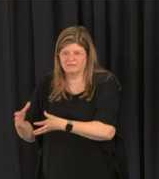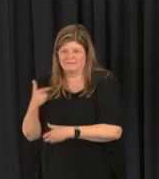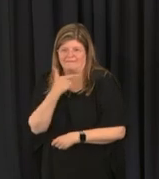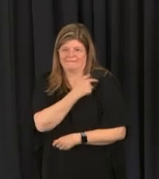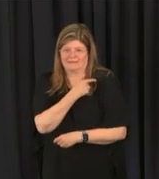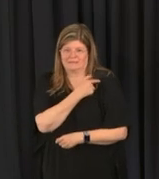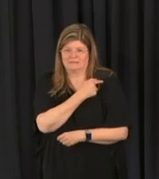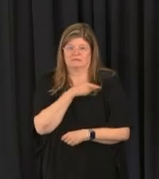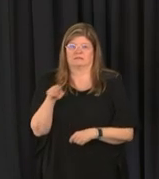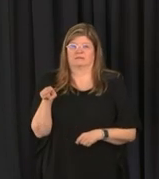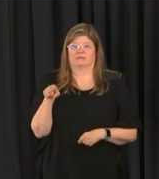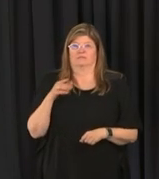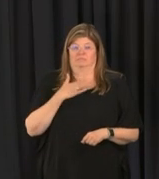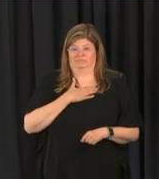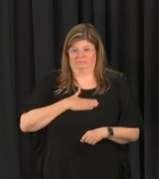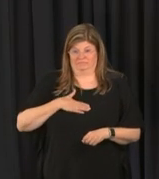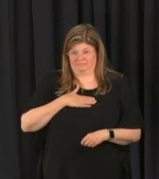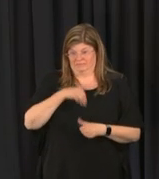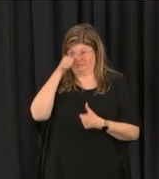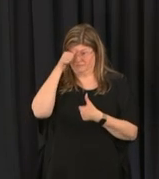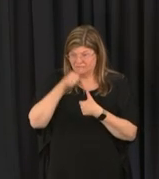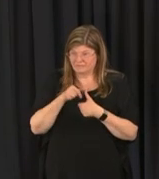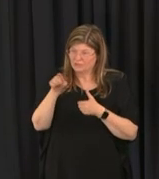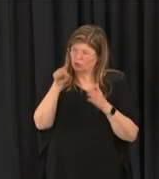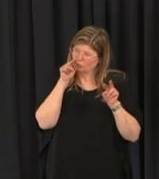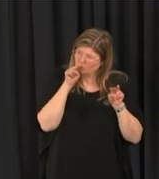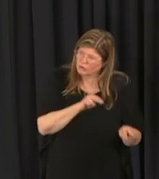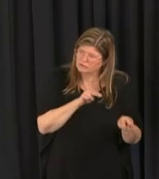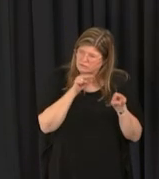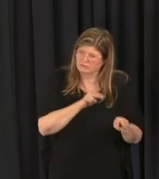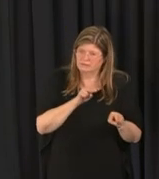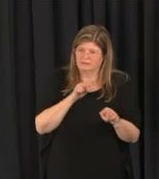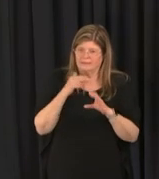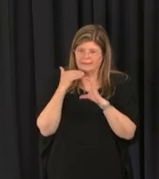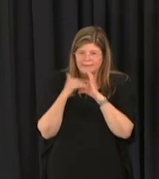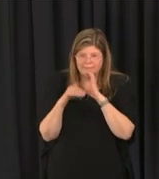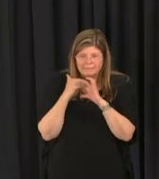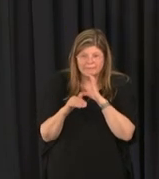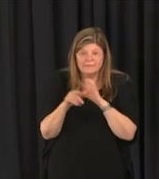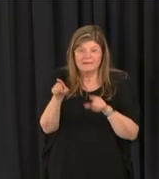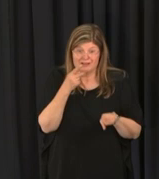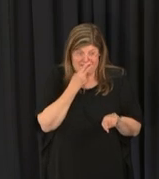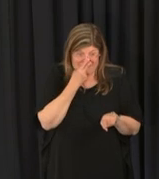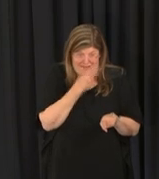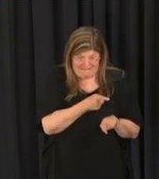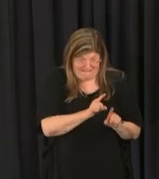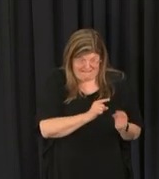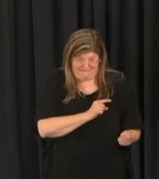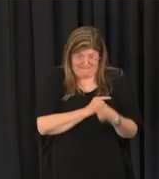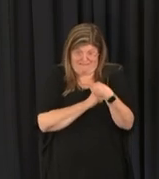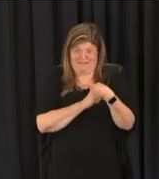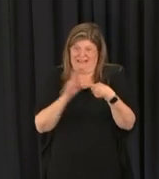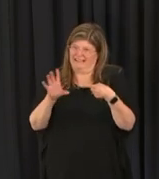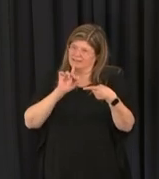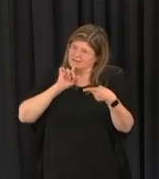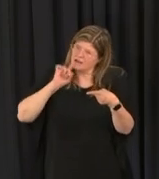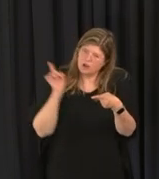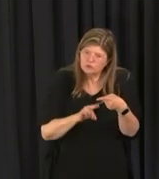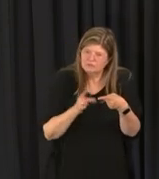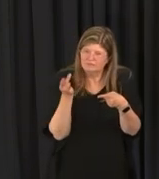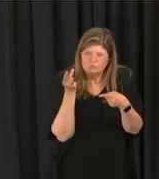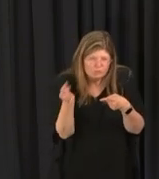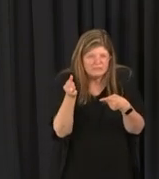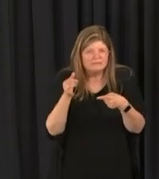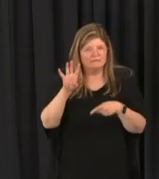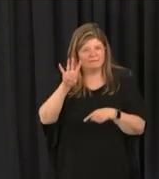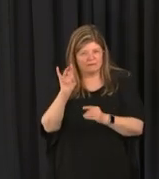And please remember to check your emails. You have 48 hours to respond and accept the